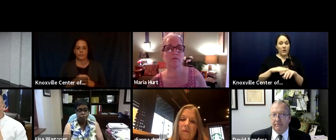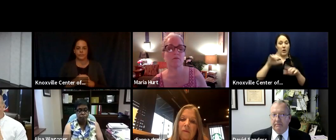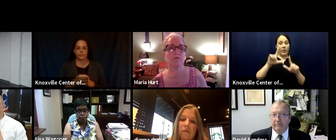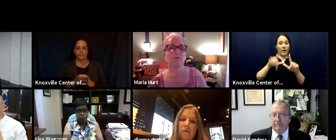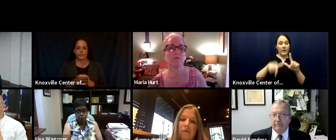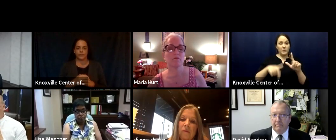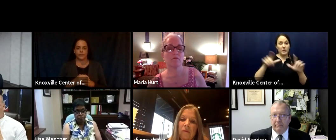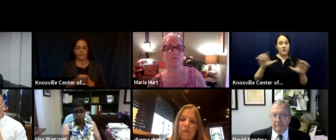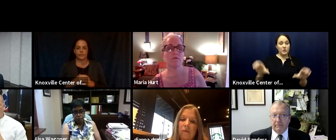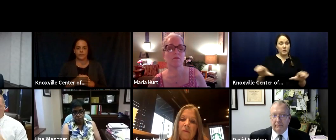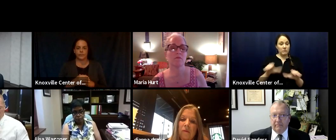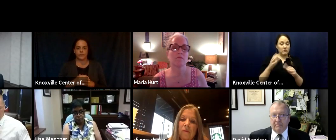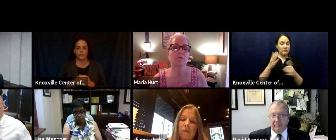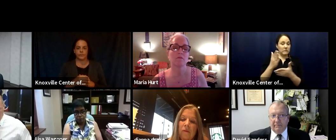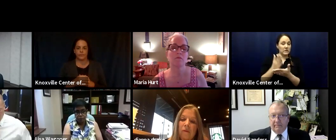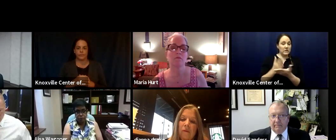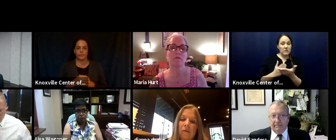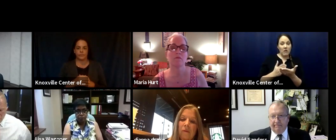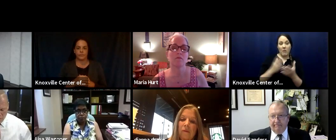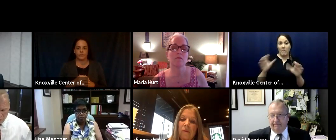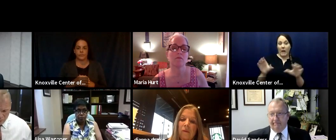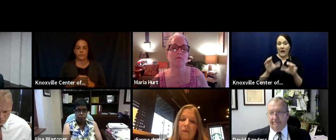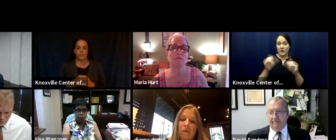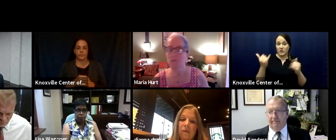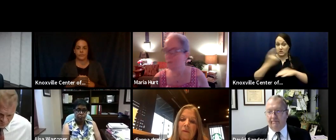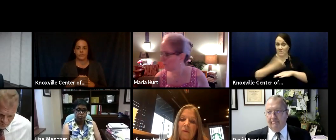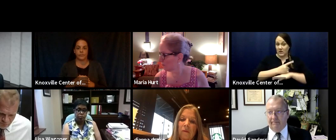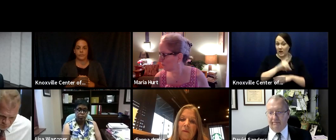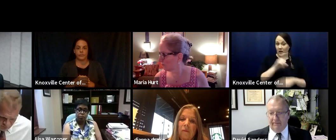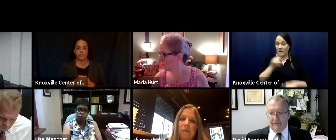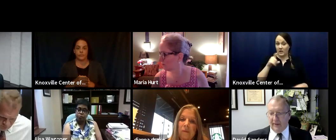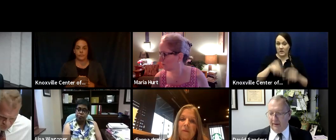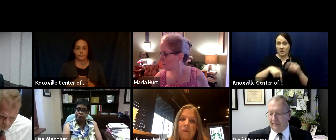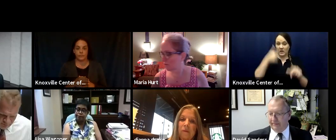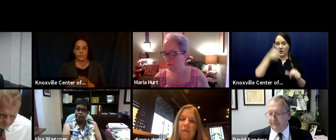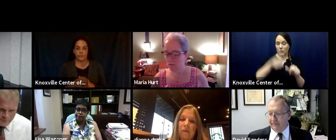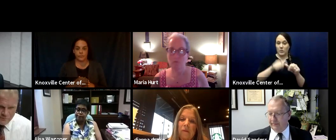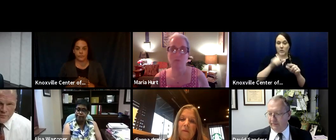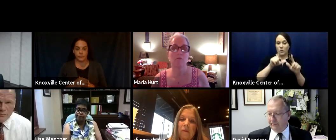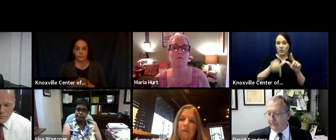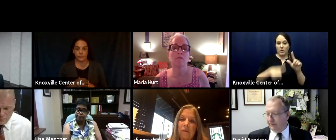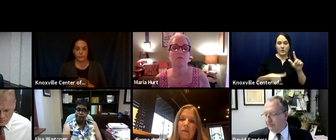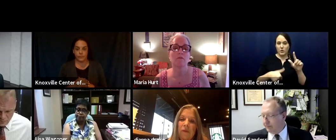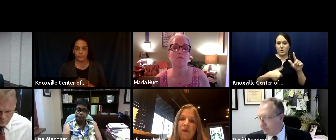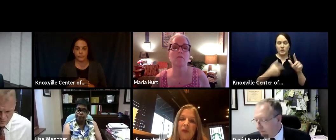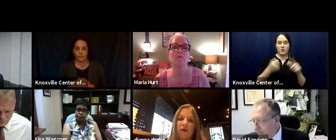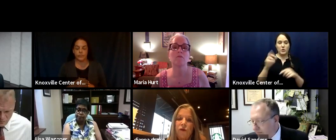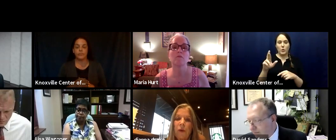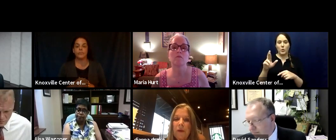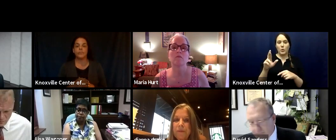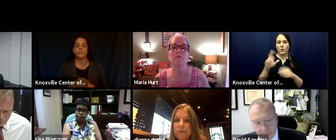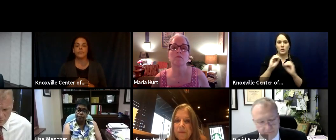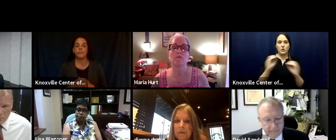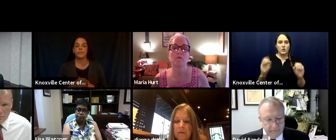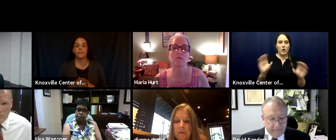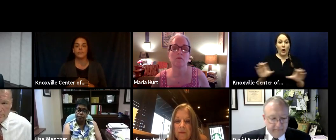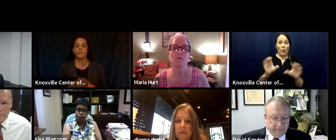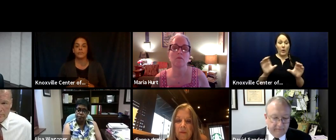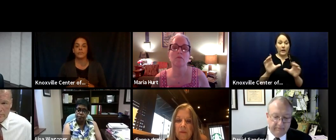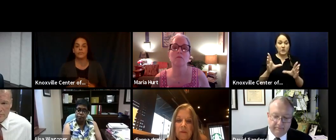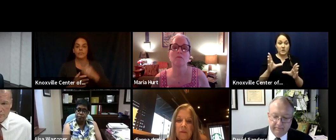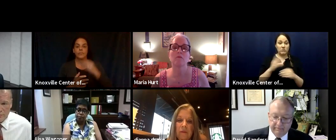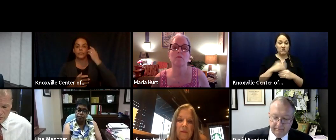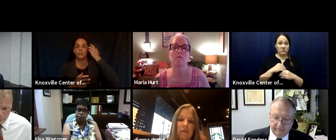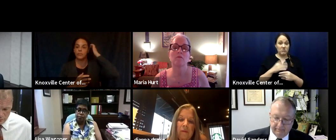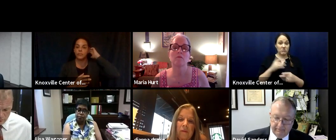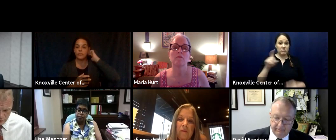sort of action today? I can't remember the expiration, or is no action an